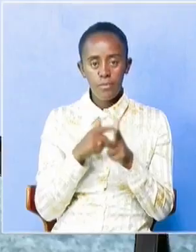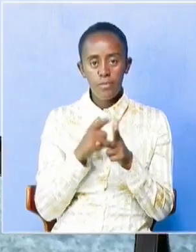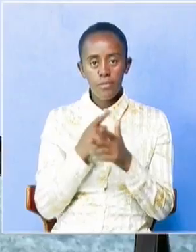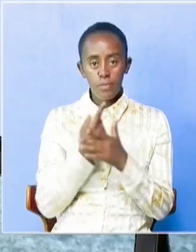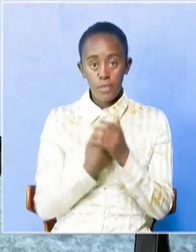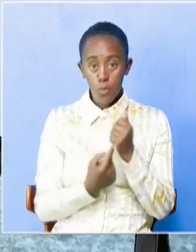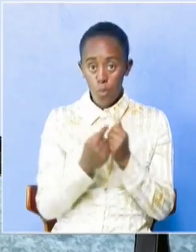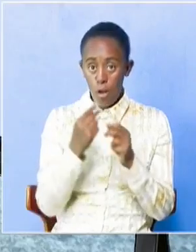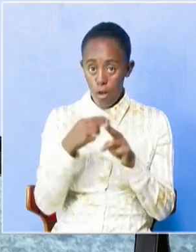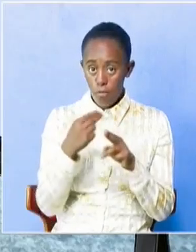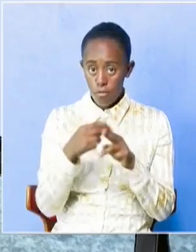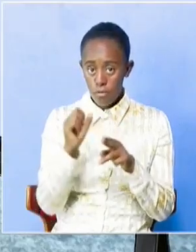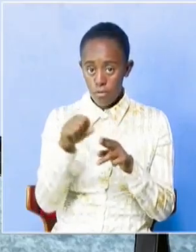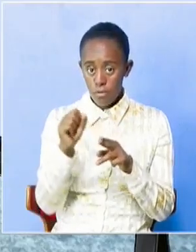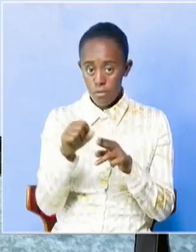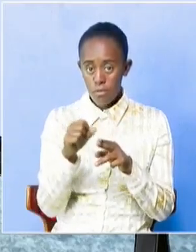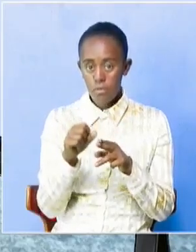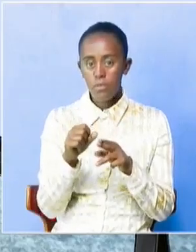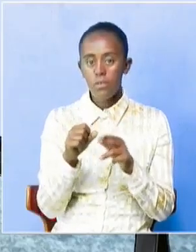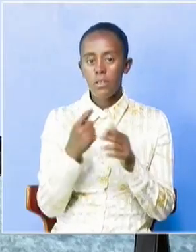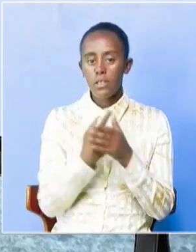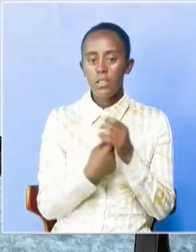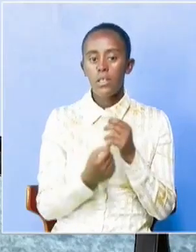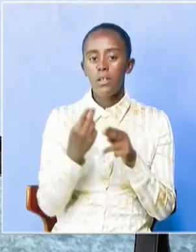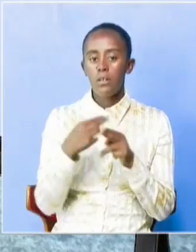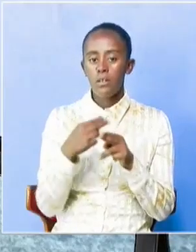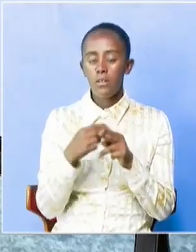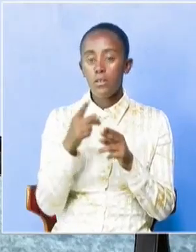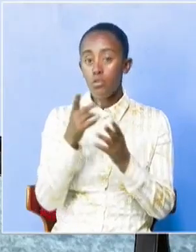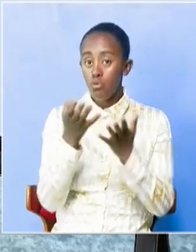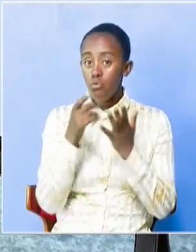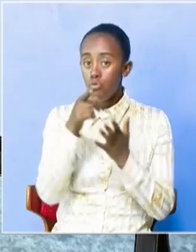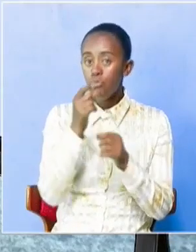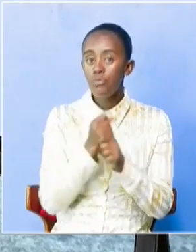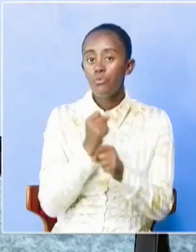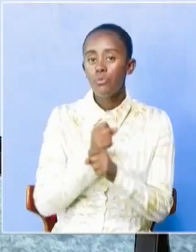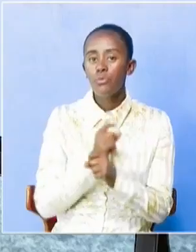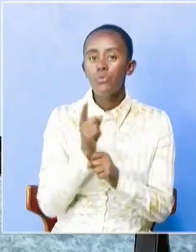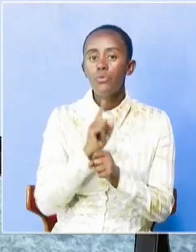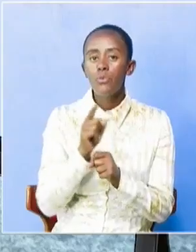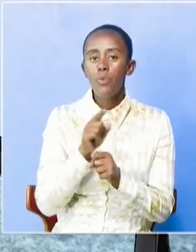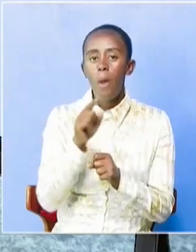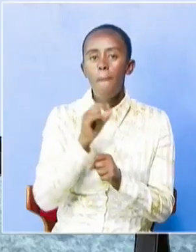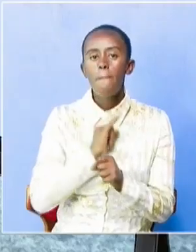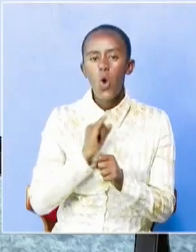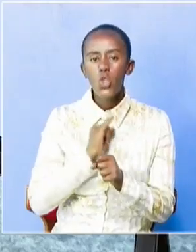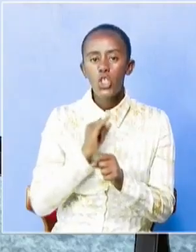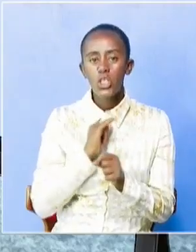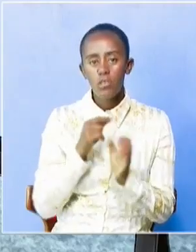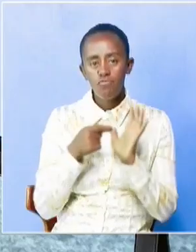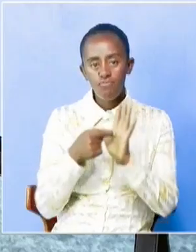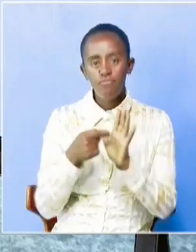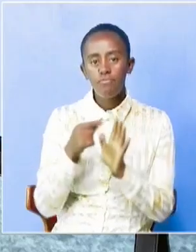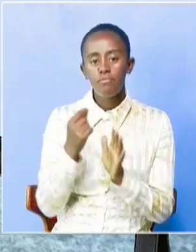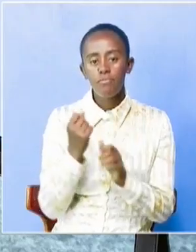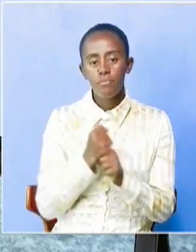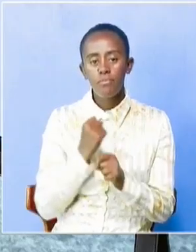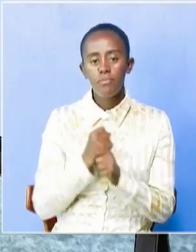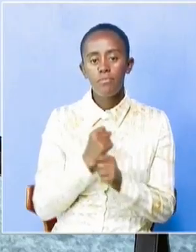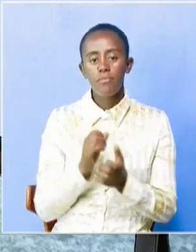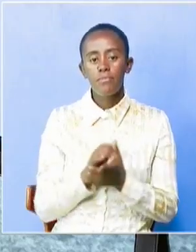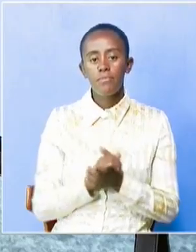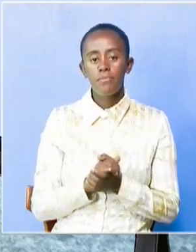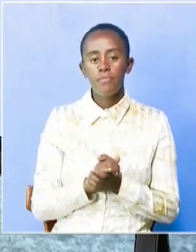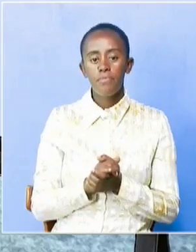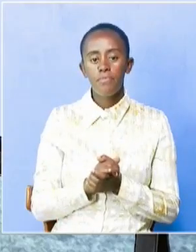singular nouns, right? These are singular nouns. So I want you to change it to their possession form, okay? Their